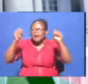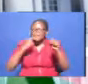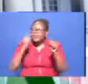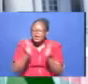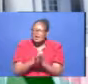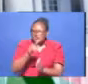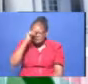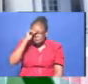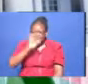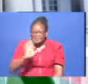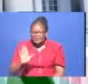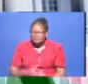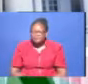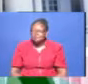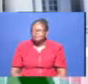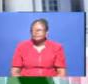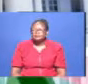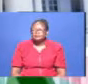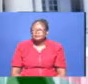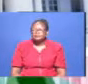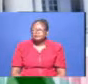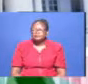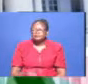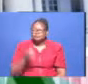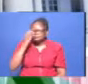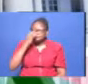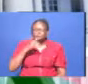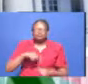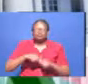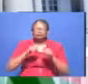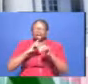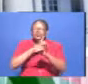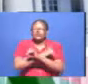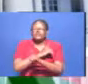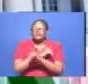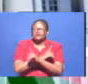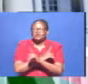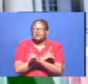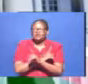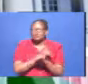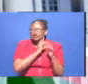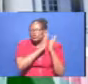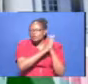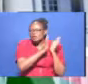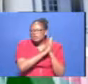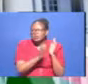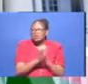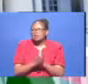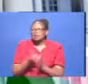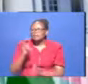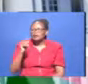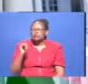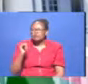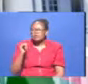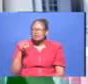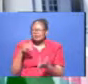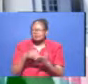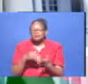government. Karua would go on to defend Koigi wa Omwere and Mirugi Kariuki against charges of